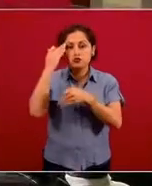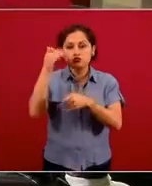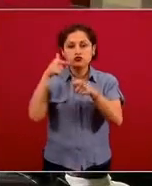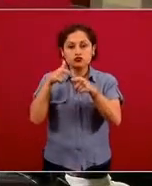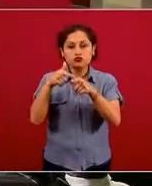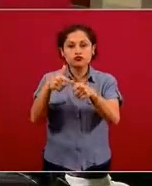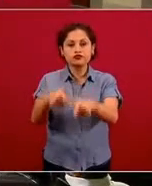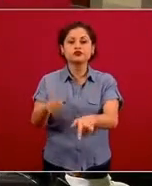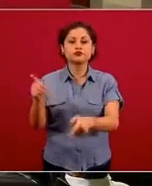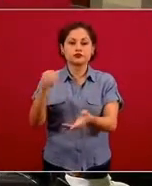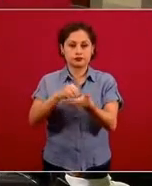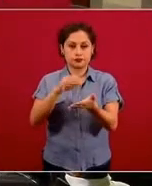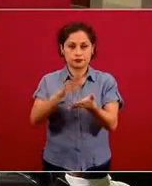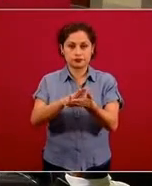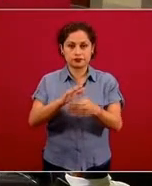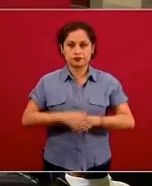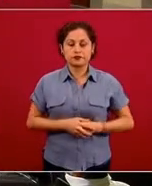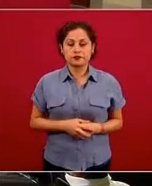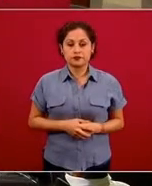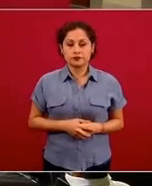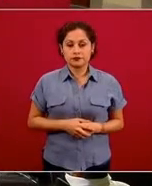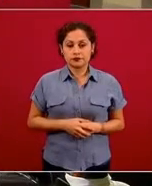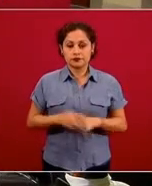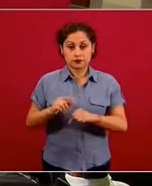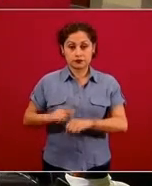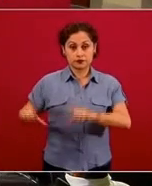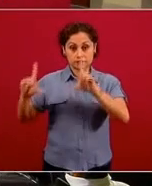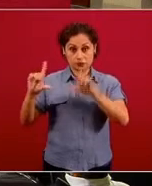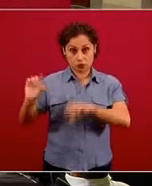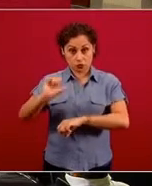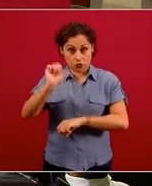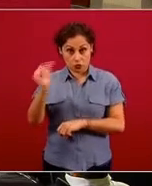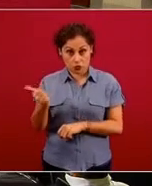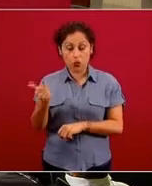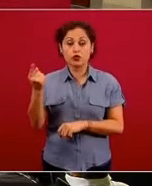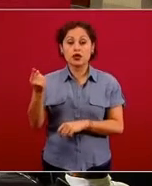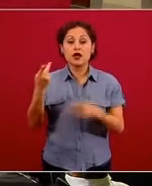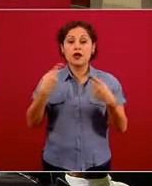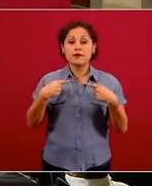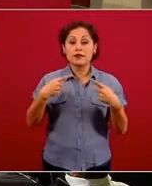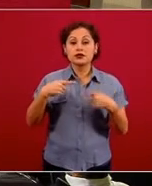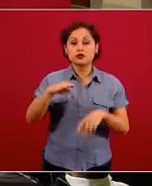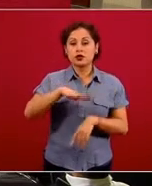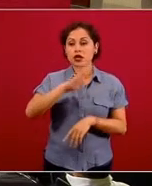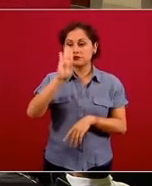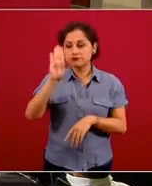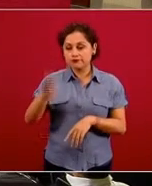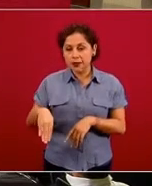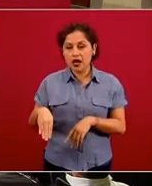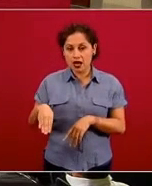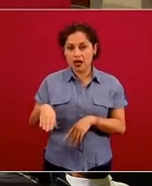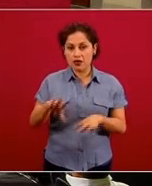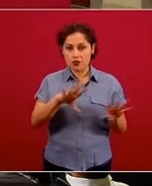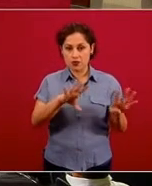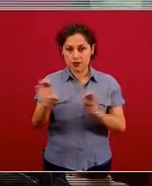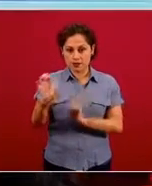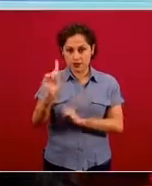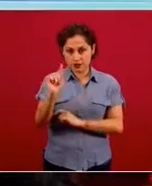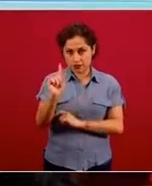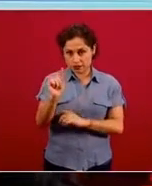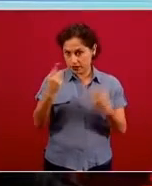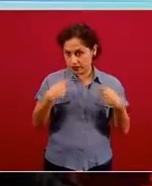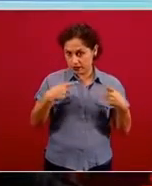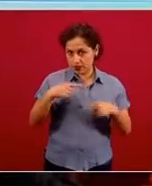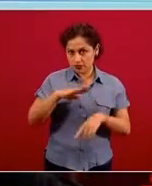the development is also related to the number of people who are recovering every day from this disease. Here we have the information regarding